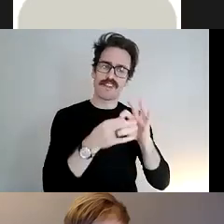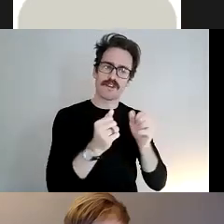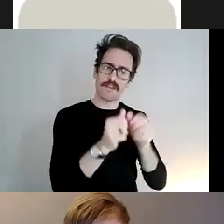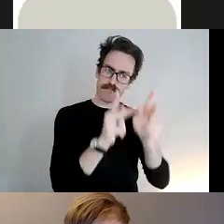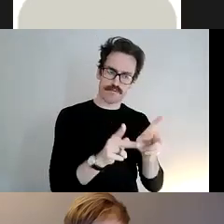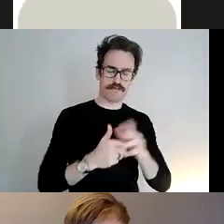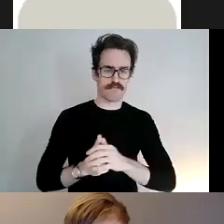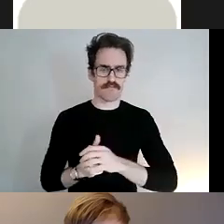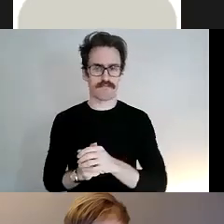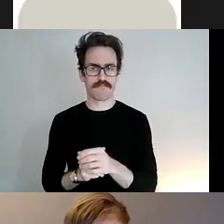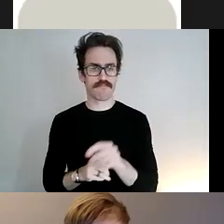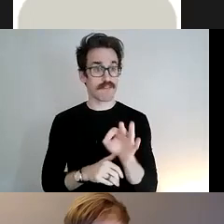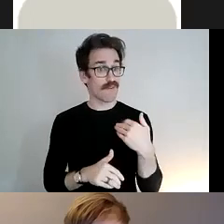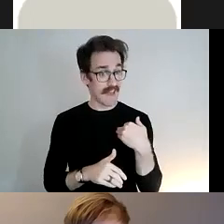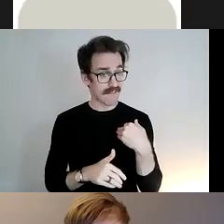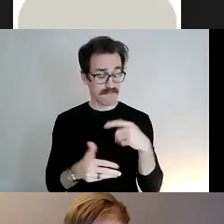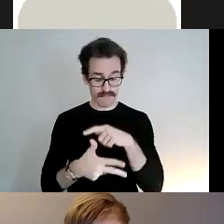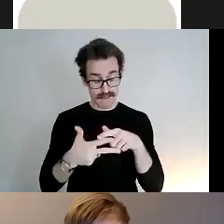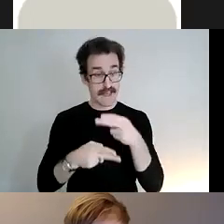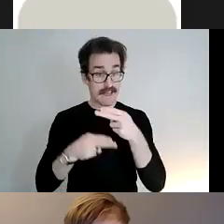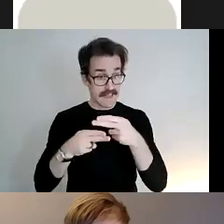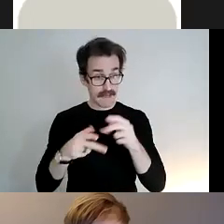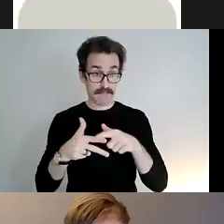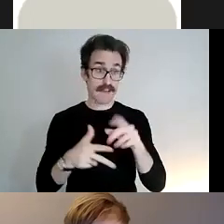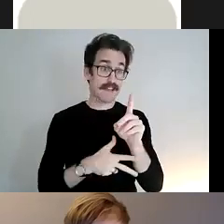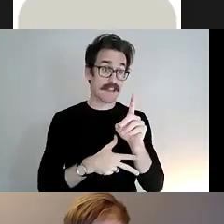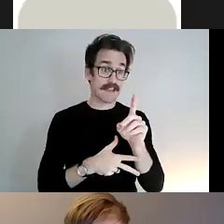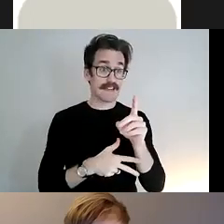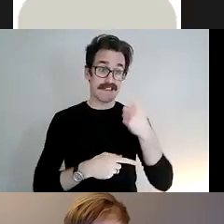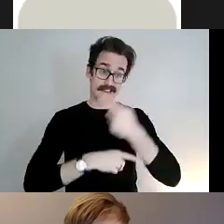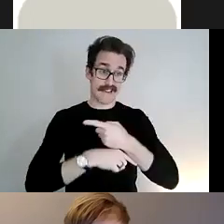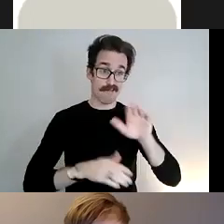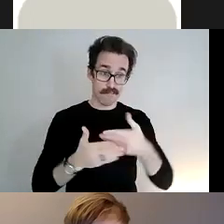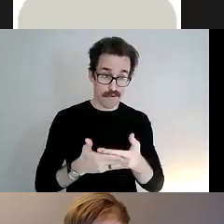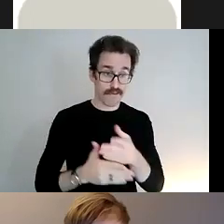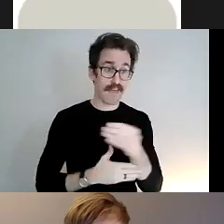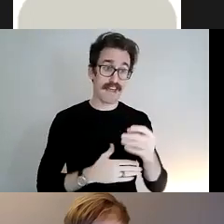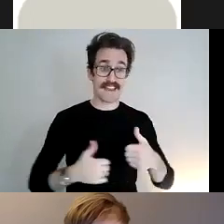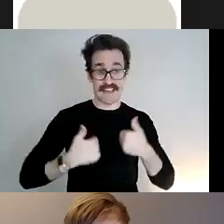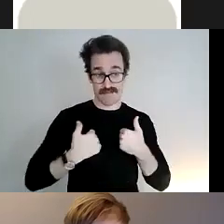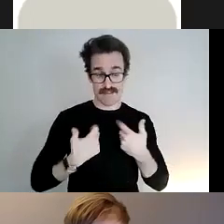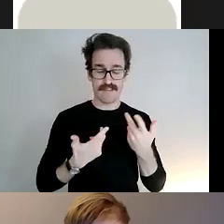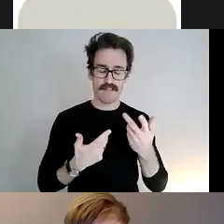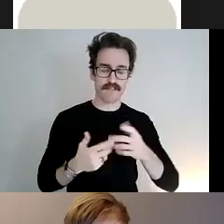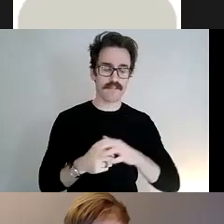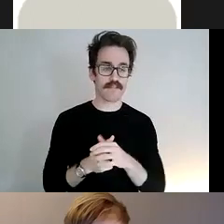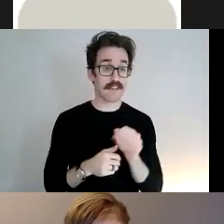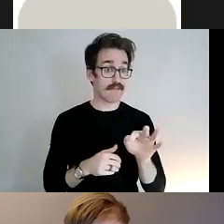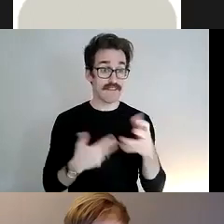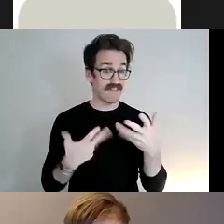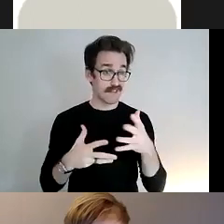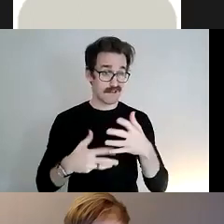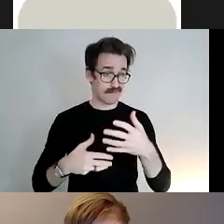well as the person's name, date of birth, and address, so that we can check our system before we call you back. If we've already